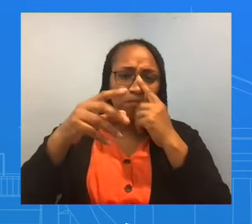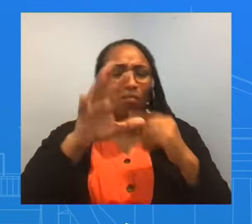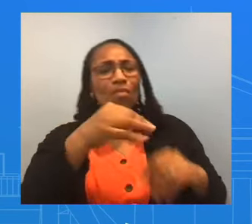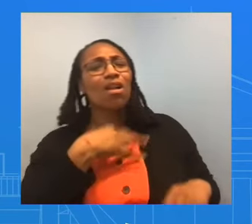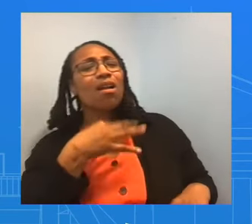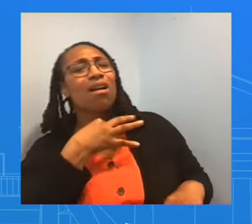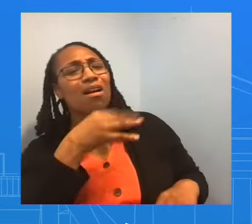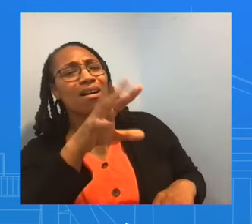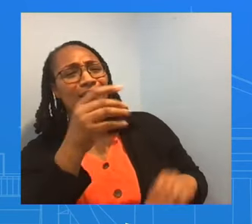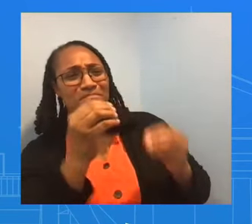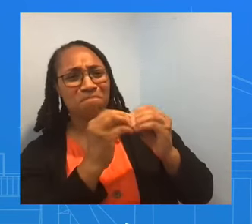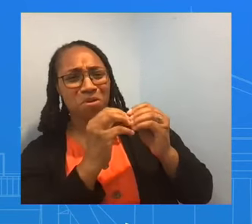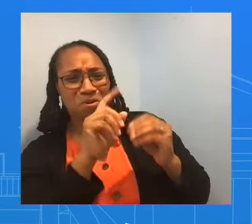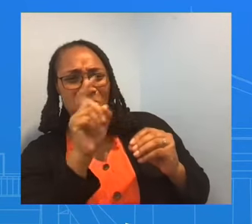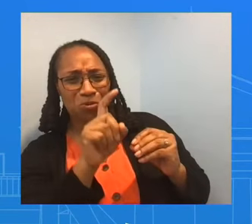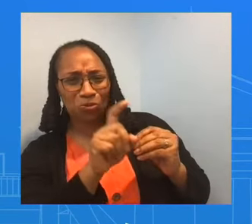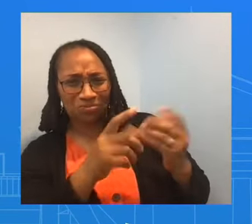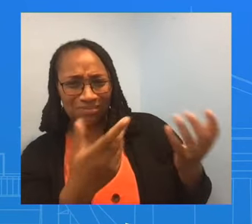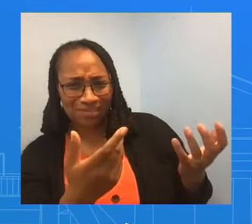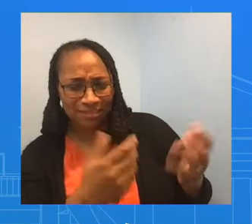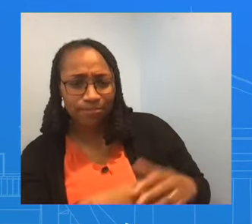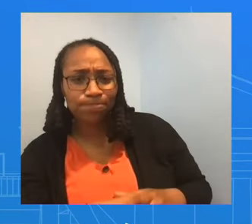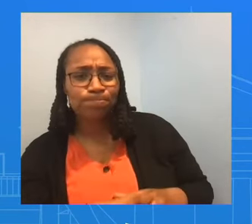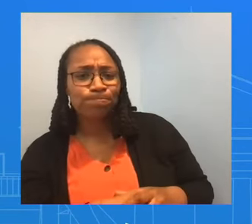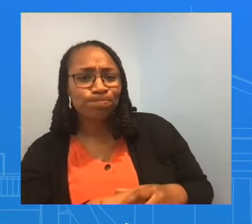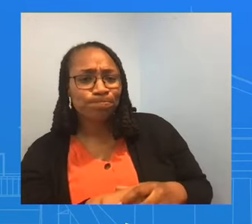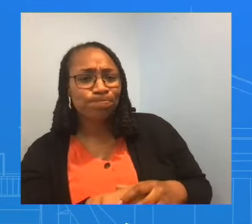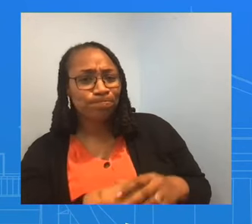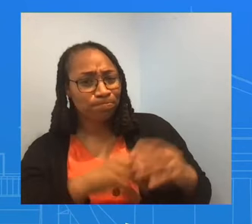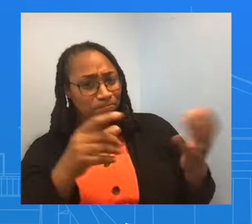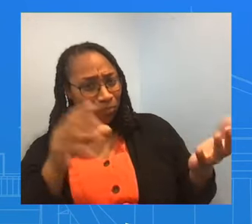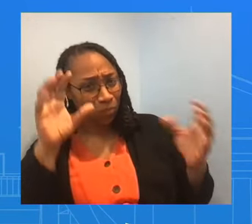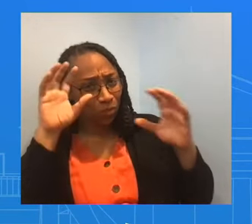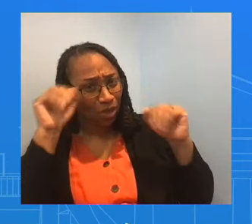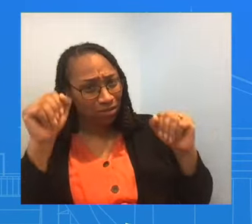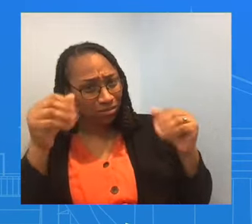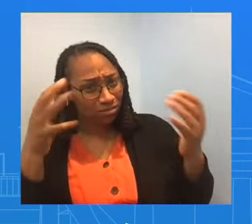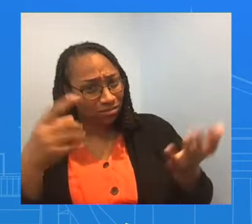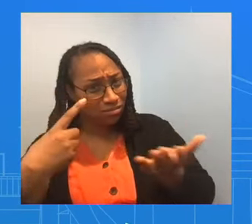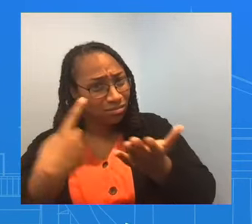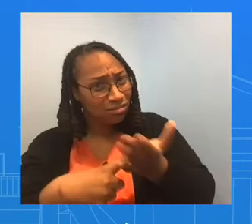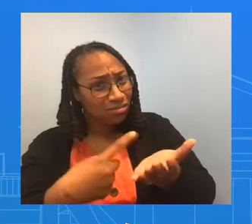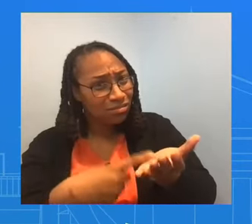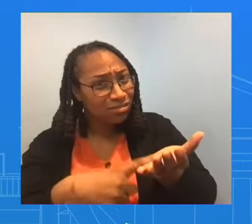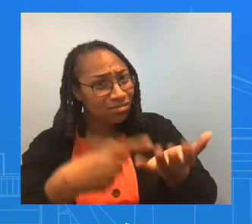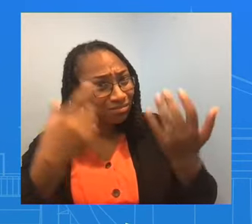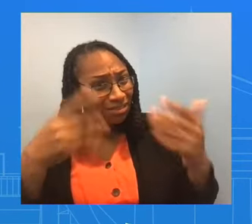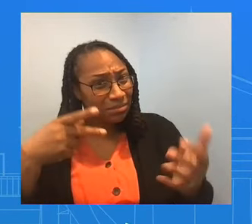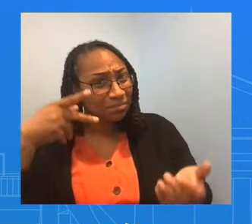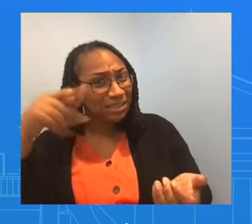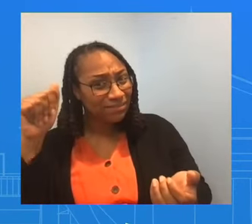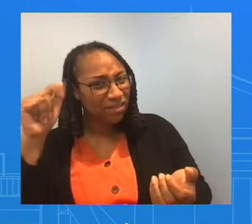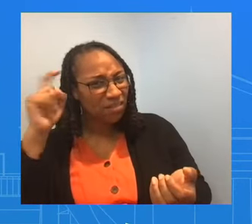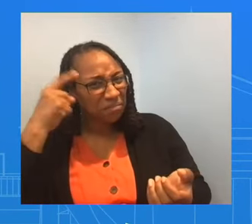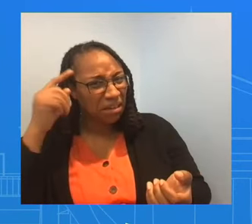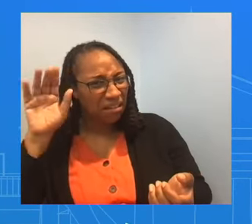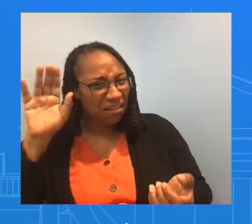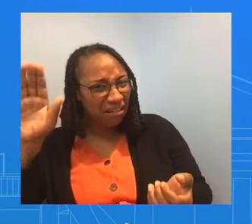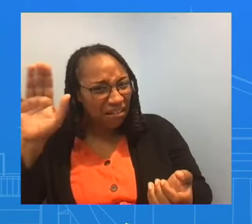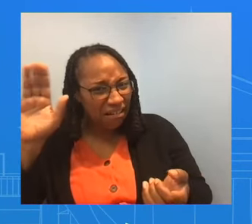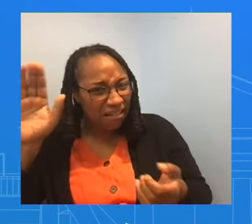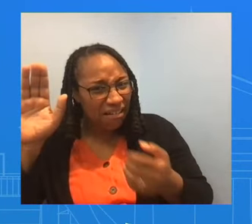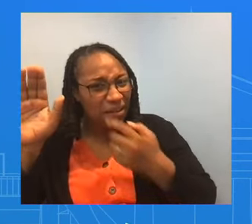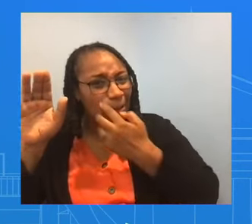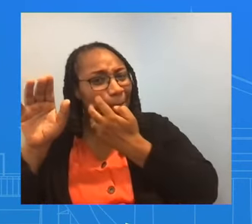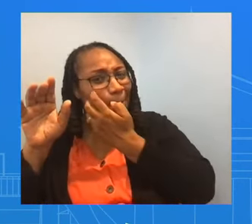the president now spoken with the Pennsylvania governor or Philly Mayor Kennedy about this? And will he visit the site when he goes to Philadelphia on